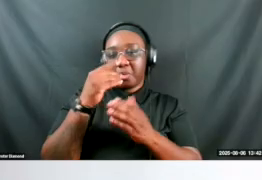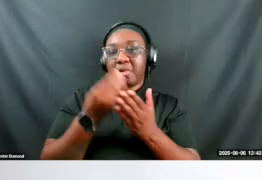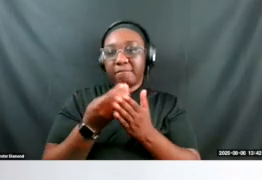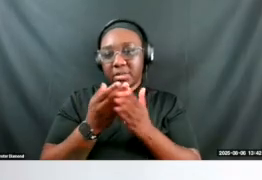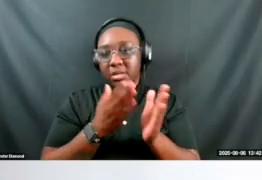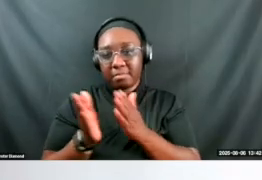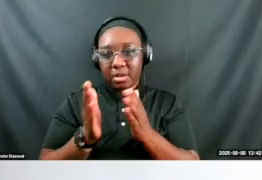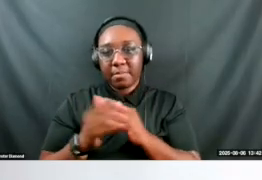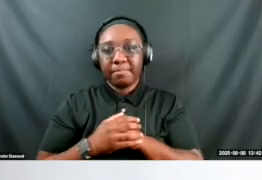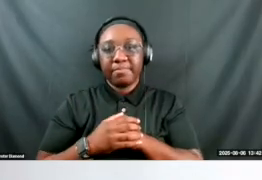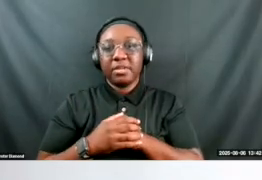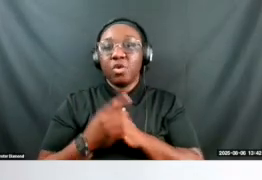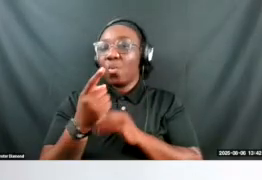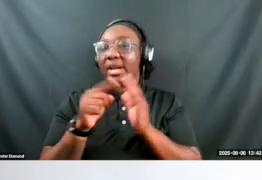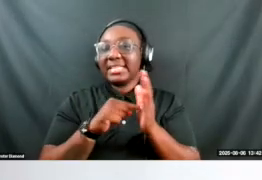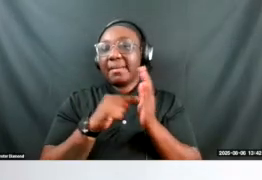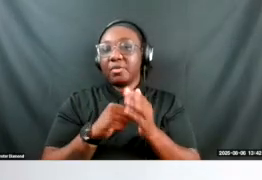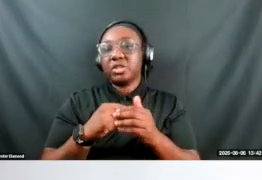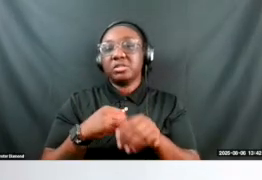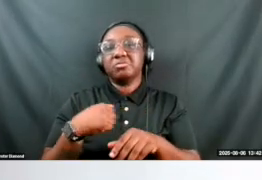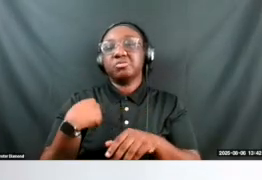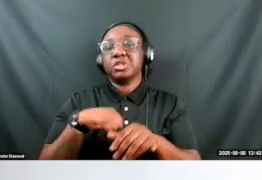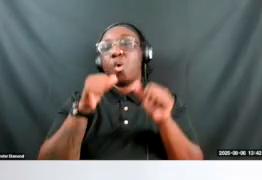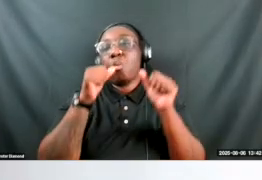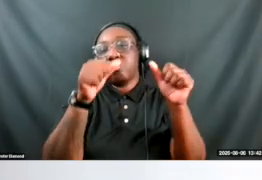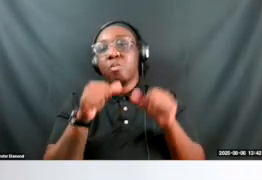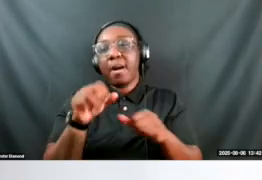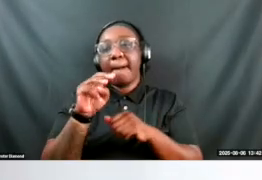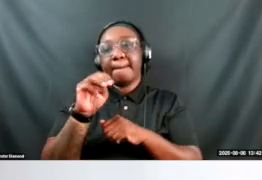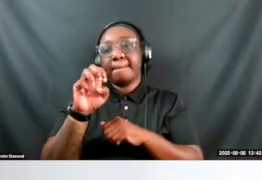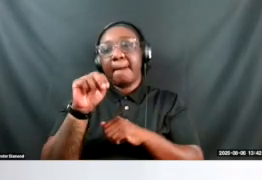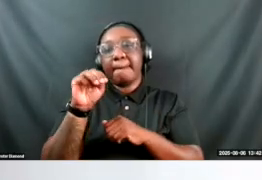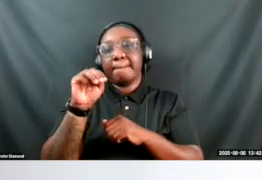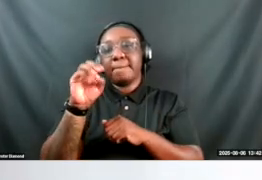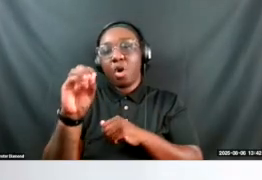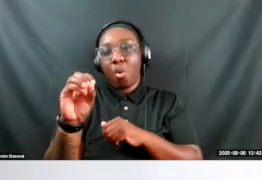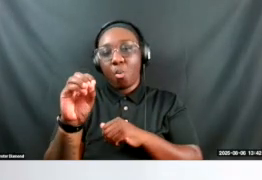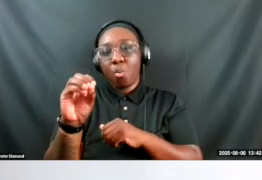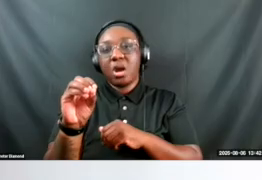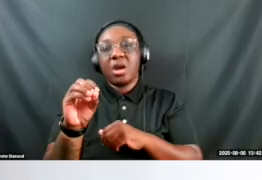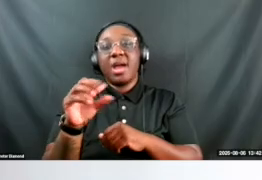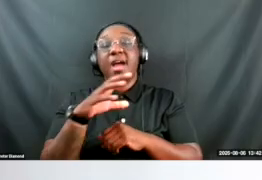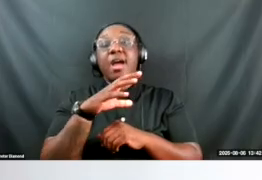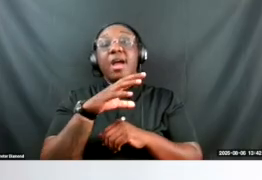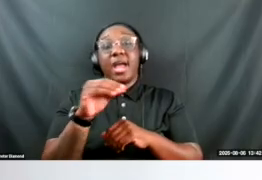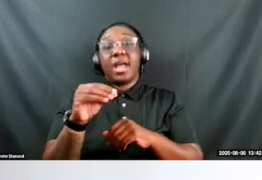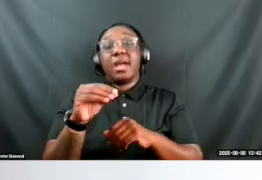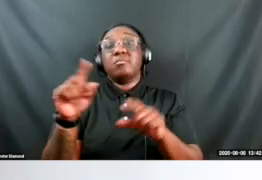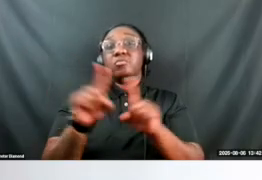update notice through a memo, and we can look to several other CARB funding programs for ideas on how to facilitate